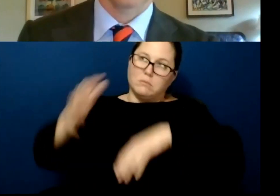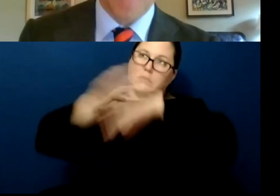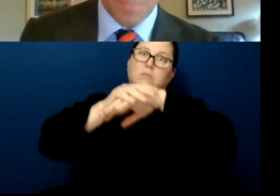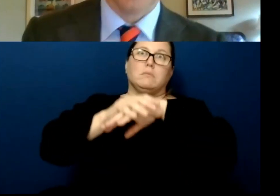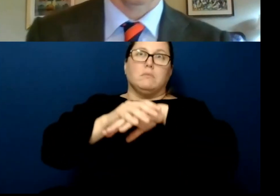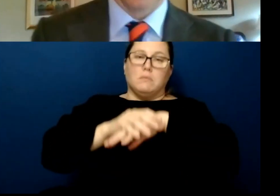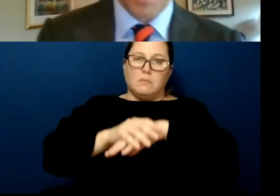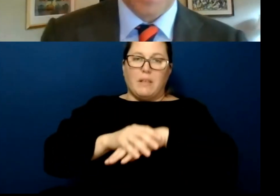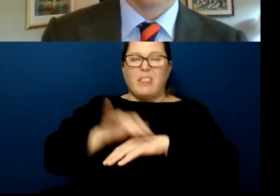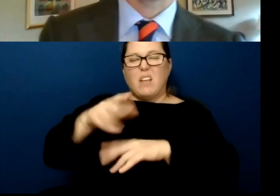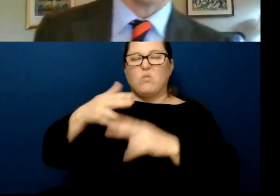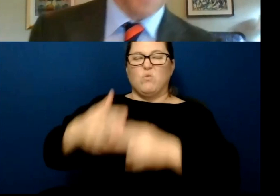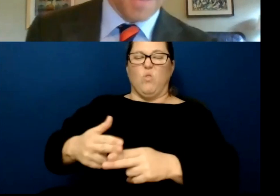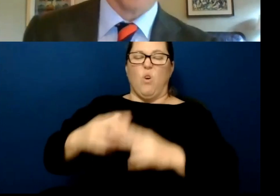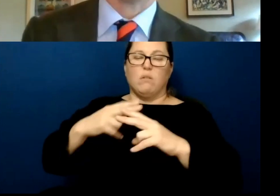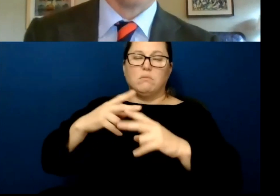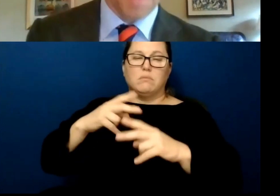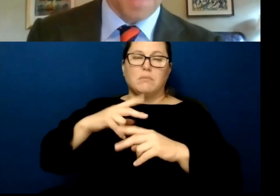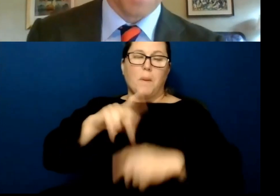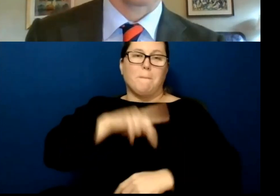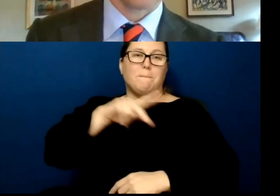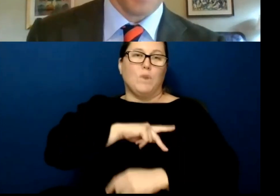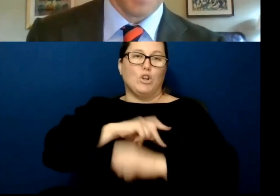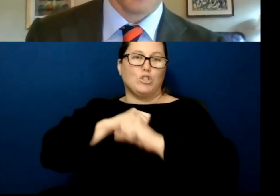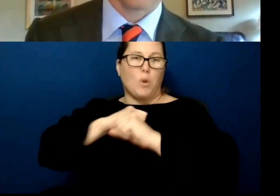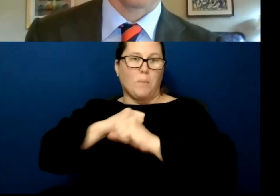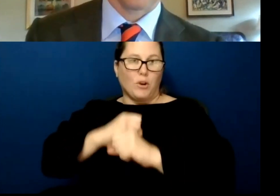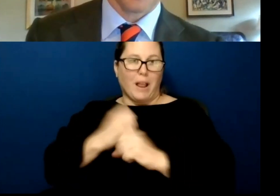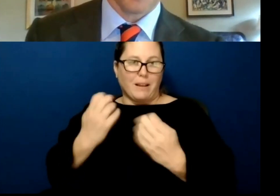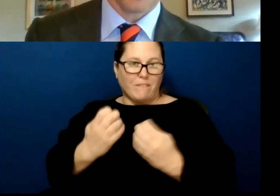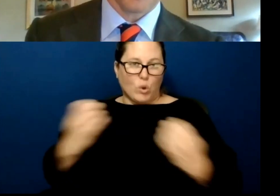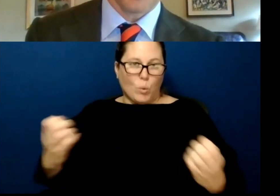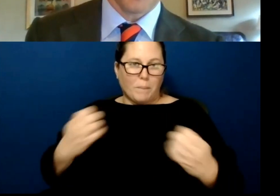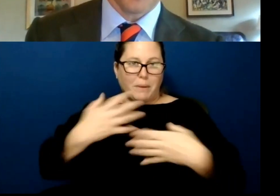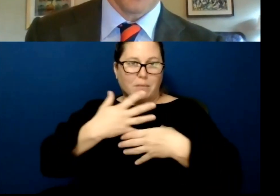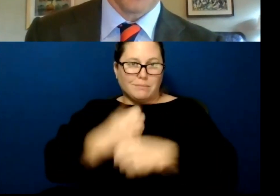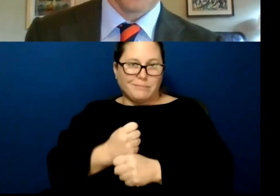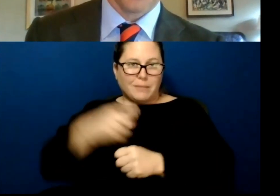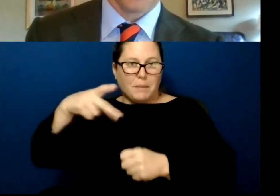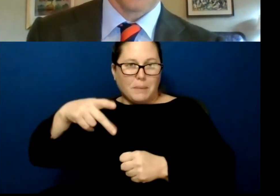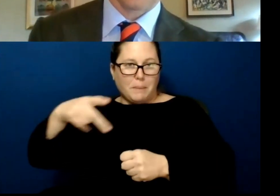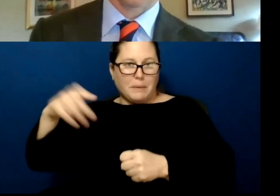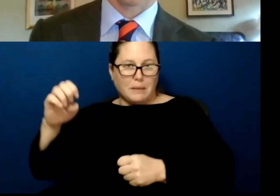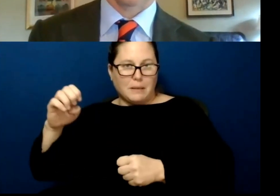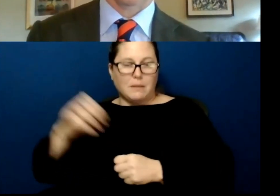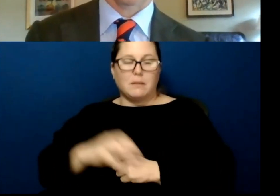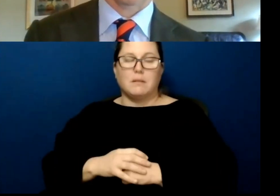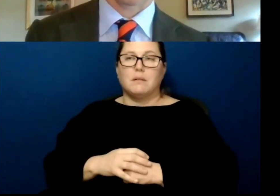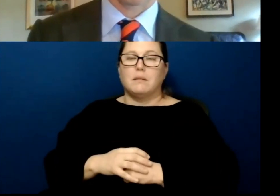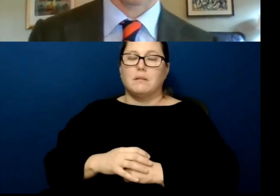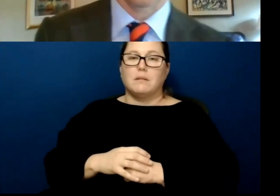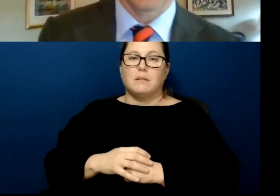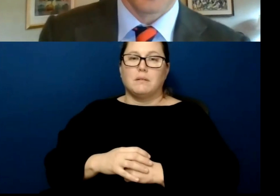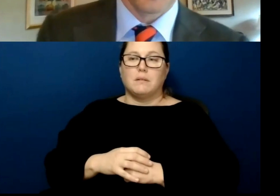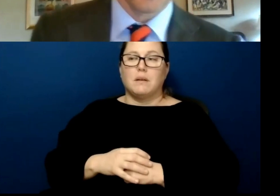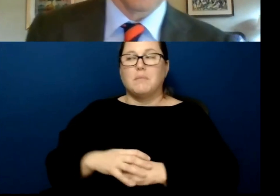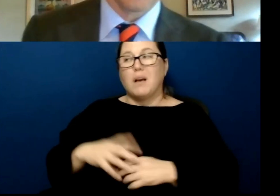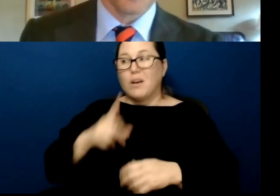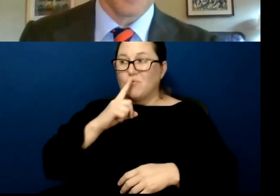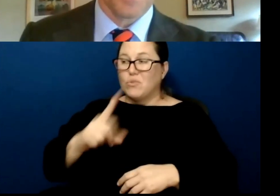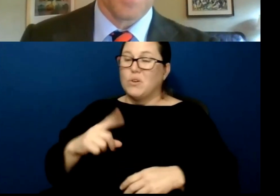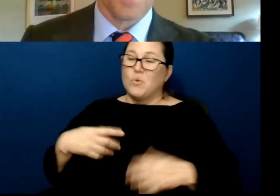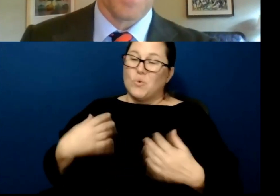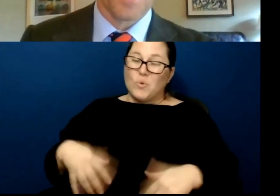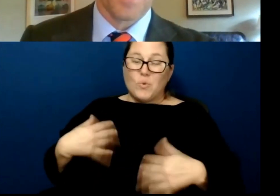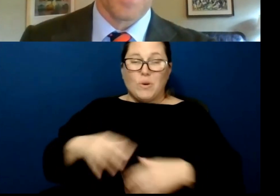equipment. I guess I should explain that. Yep. But it has definitely been a burden. People are burned out.